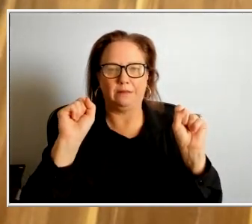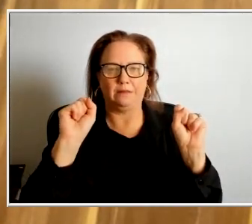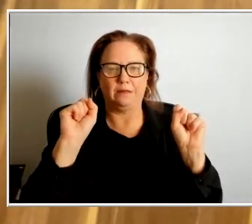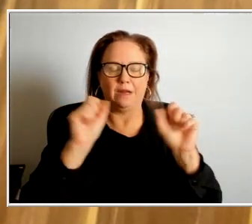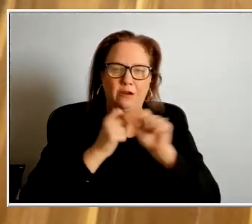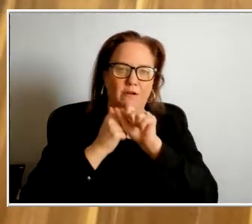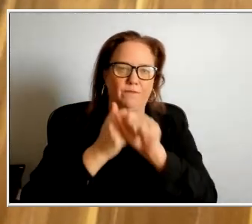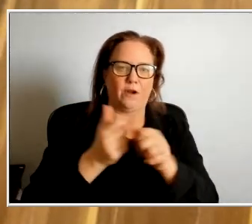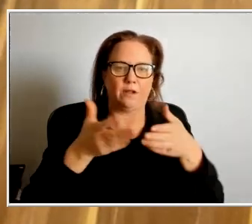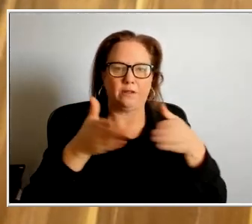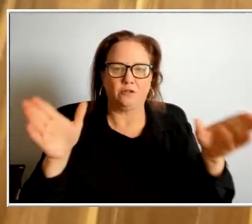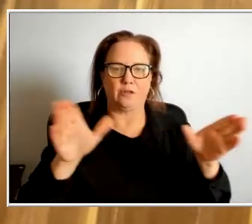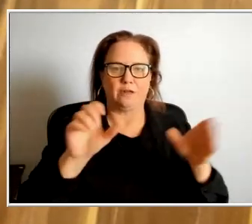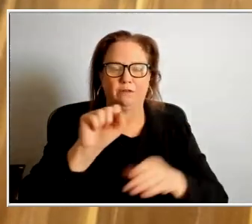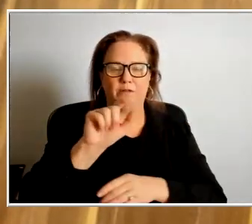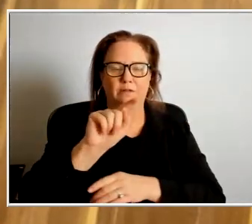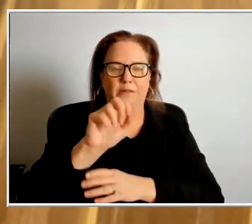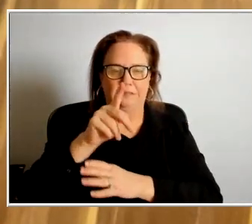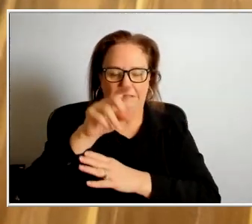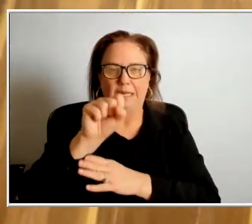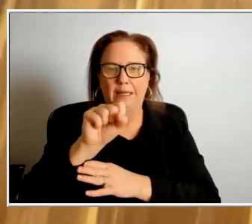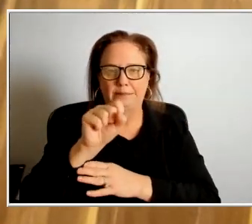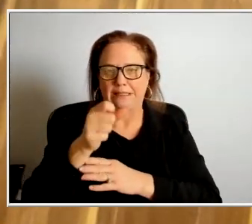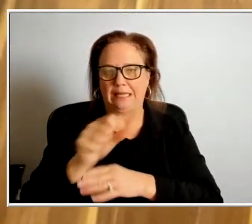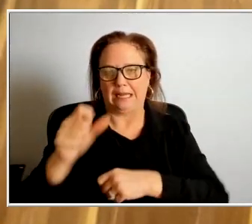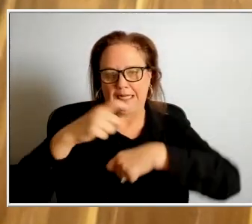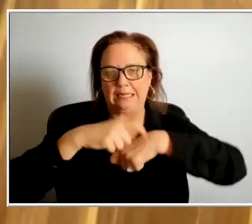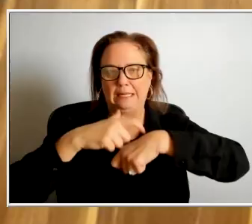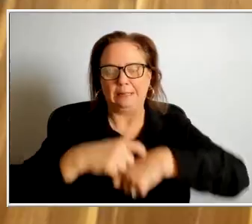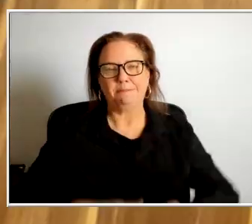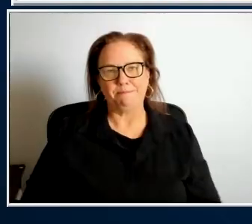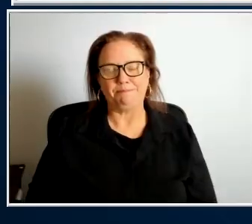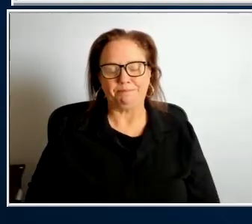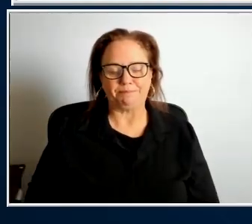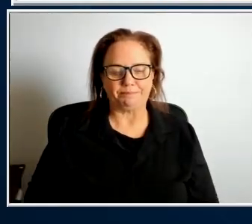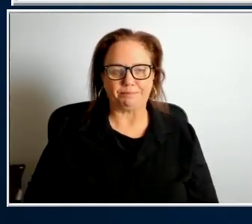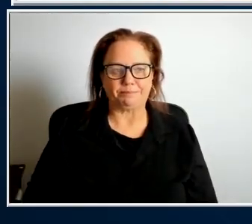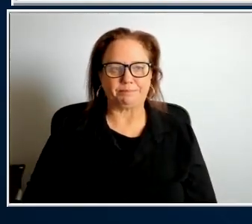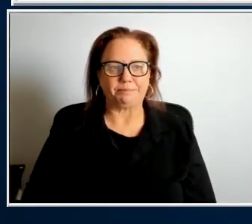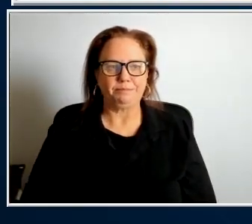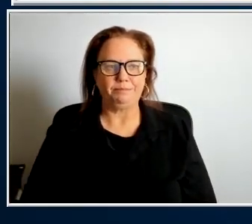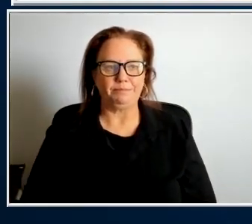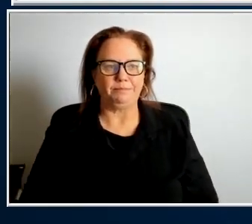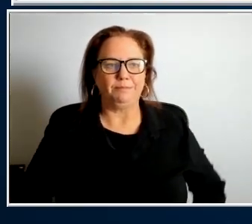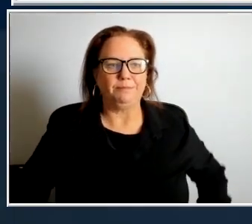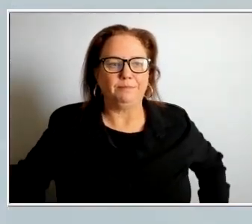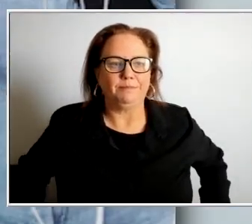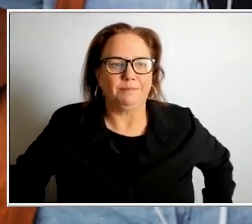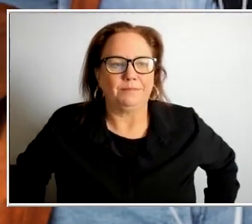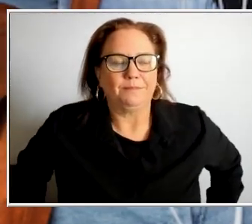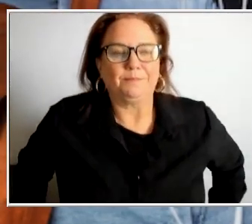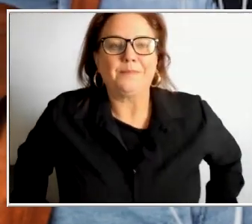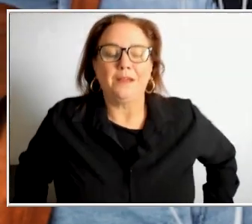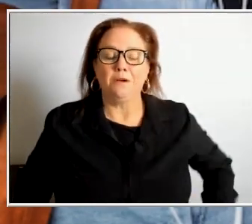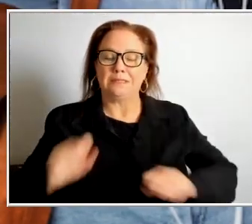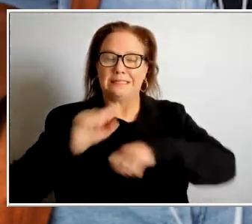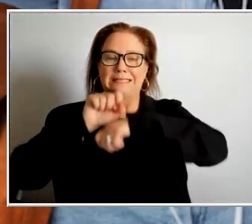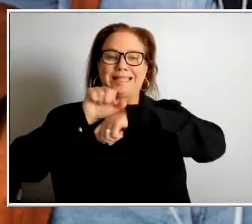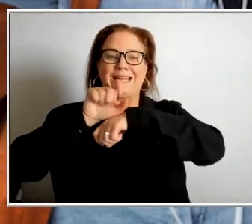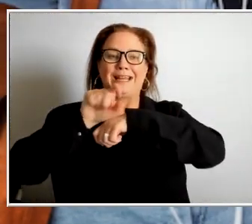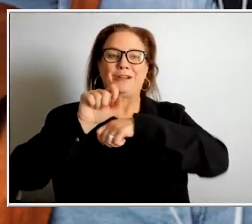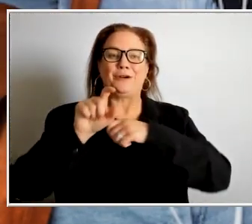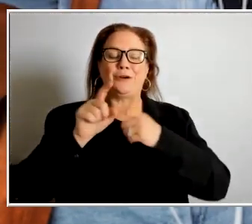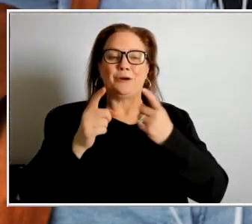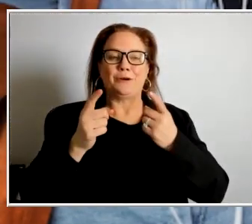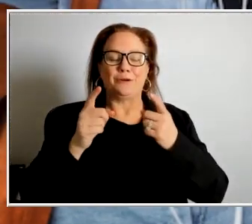following all the general steps that you would anytime. Well, be sure to ask your questions. You can use the chat on YouTube or Facebook. You can tweet us